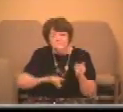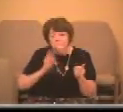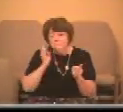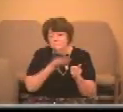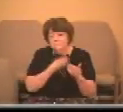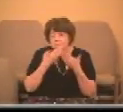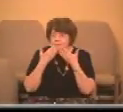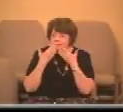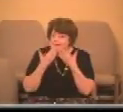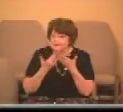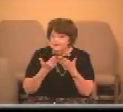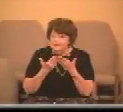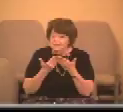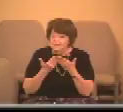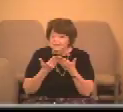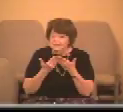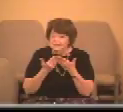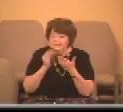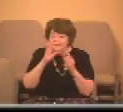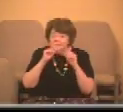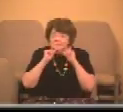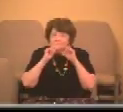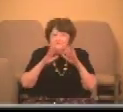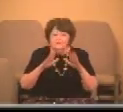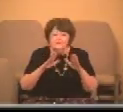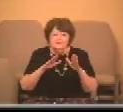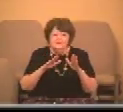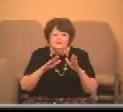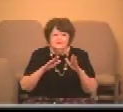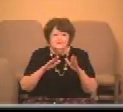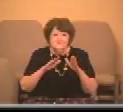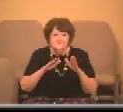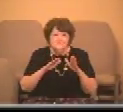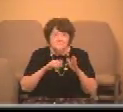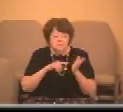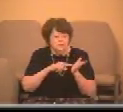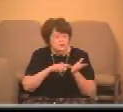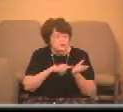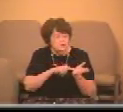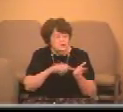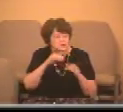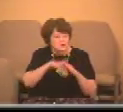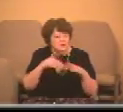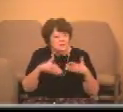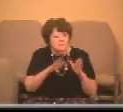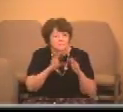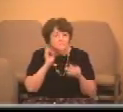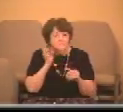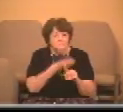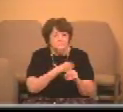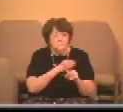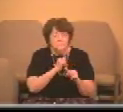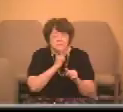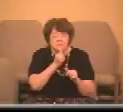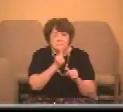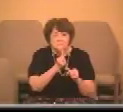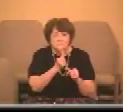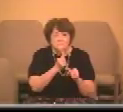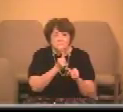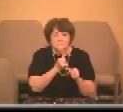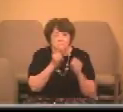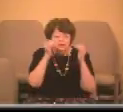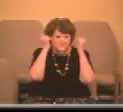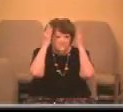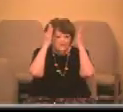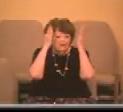today that your blessings show up in ways that we don't always predict.